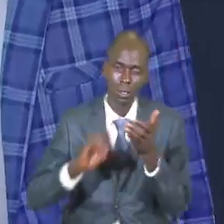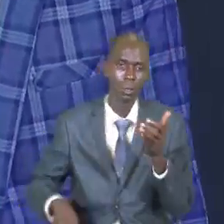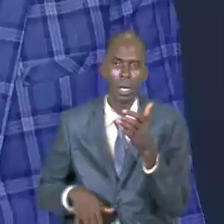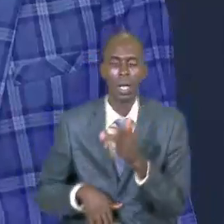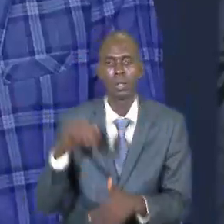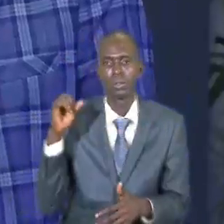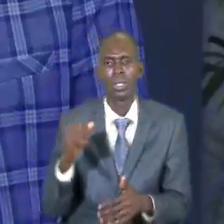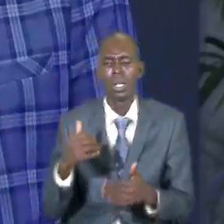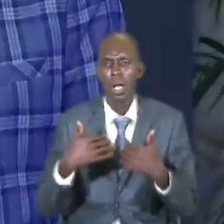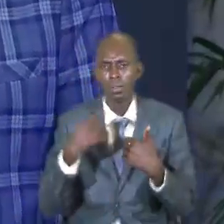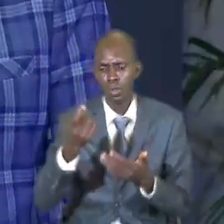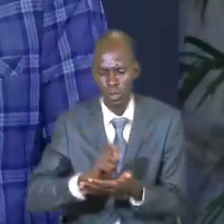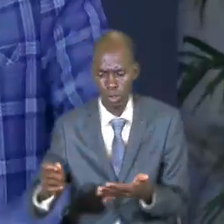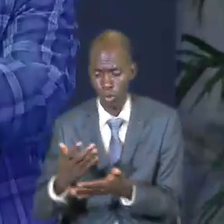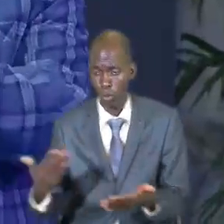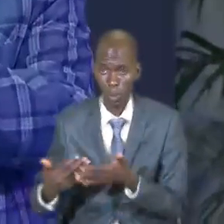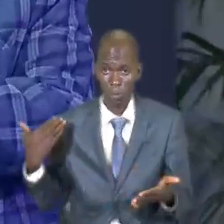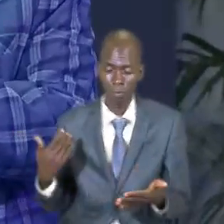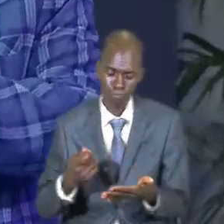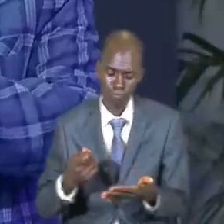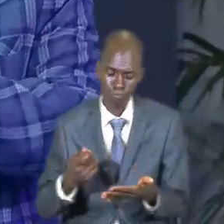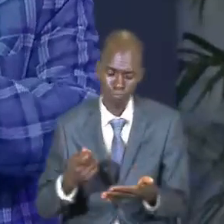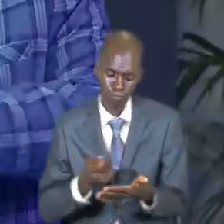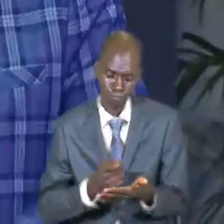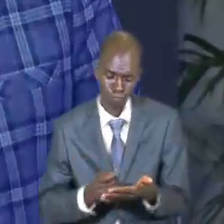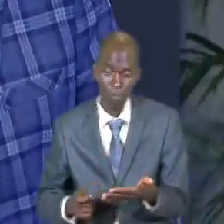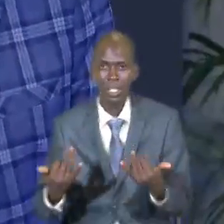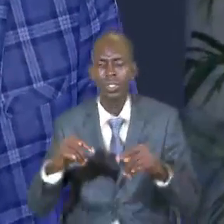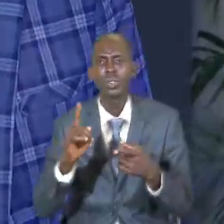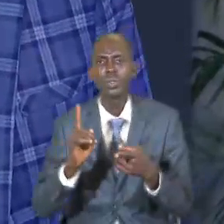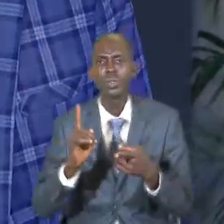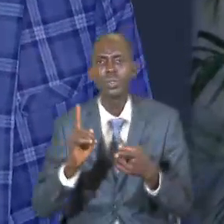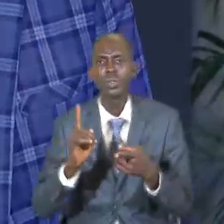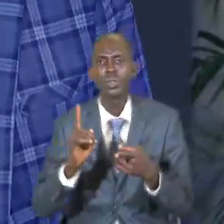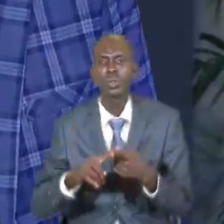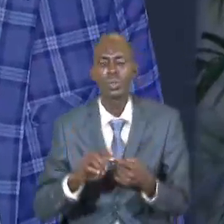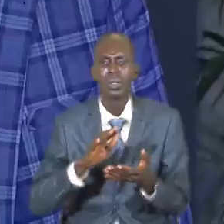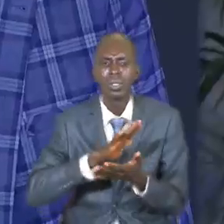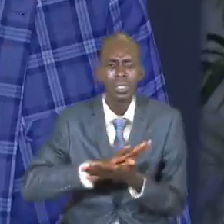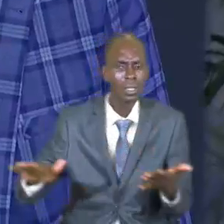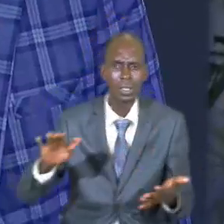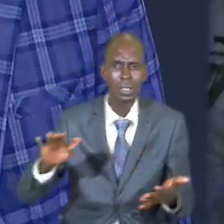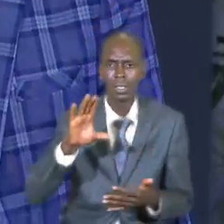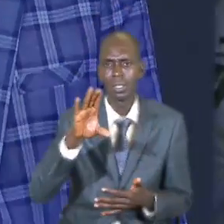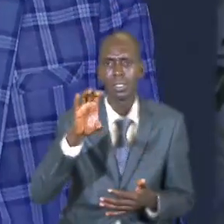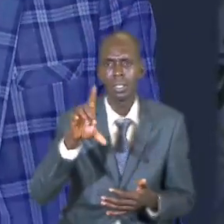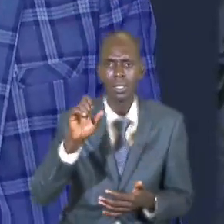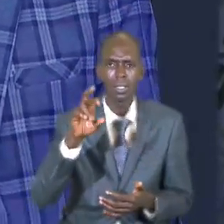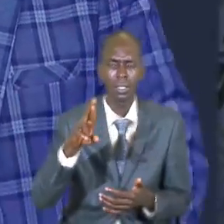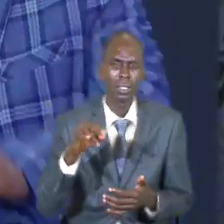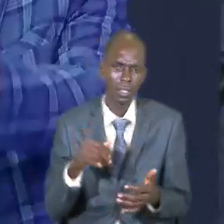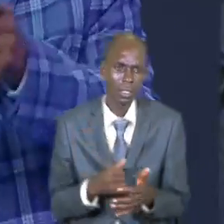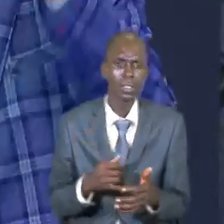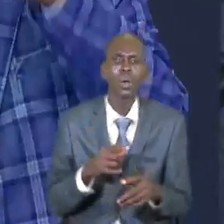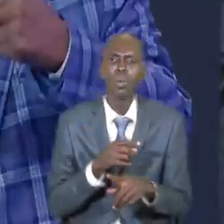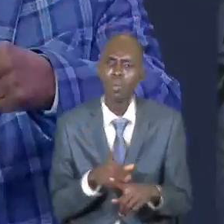to blot it out, you try to erase it, you use an eraser, but there's still something there that shows that something was there